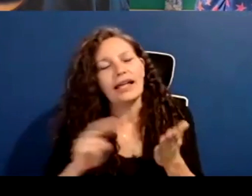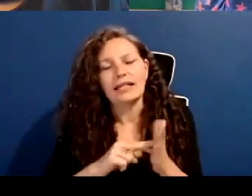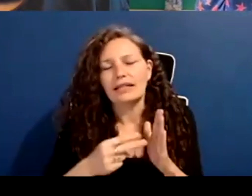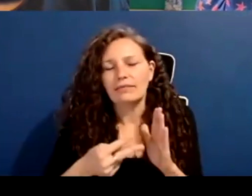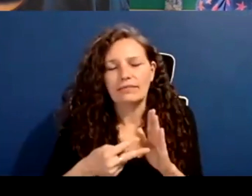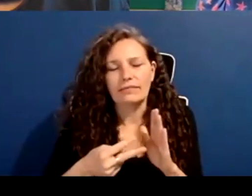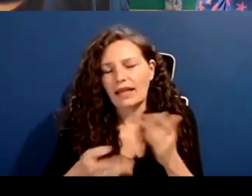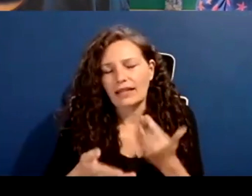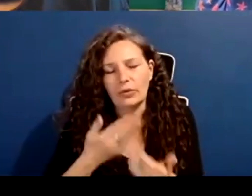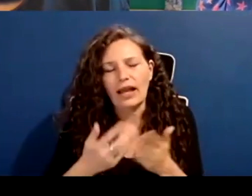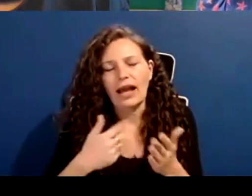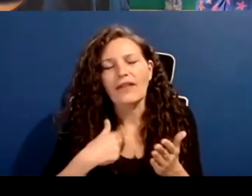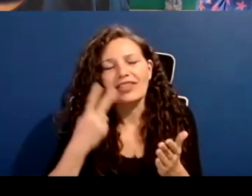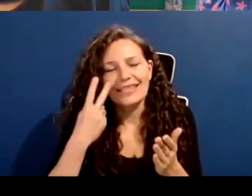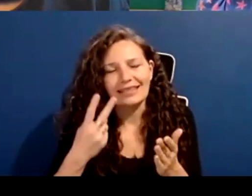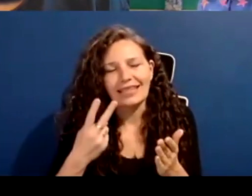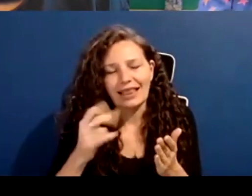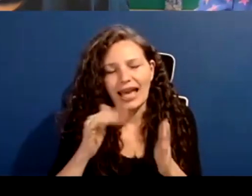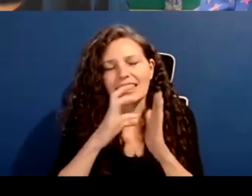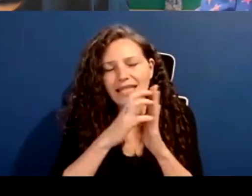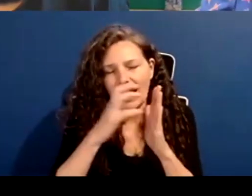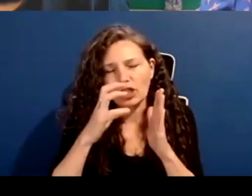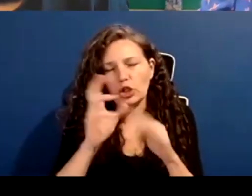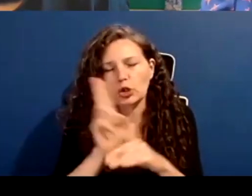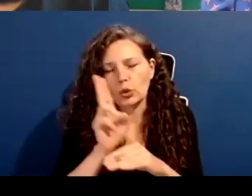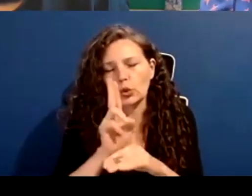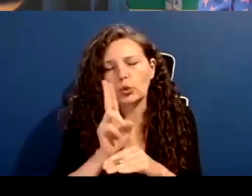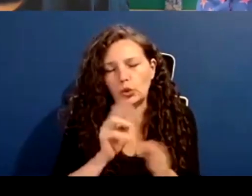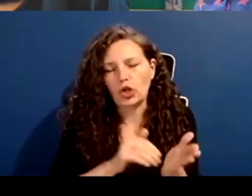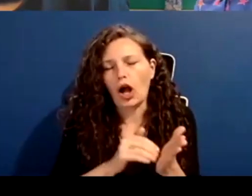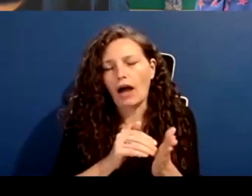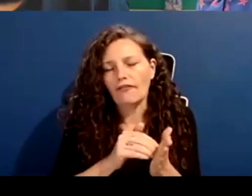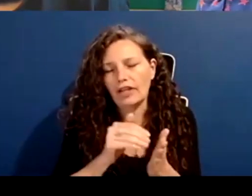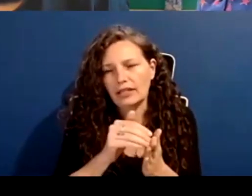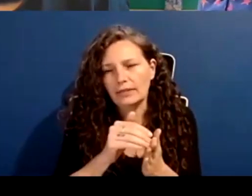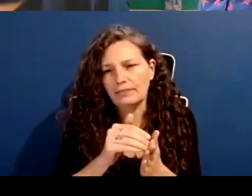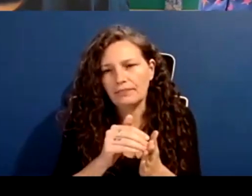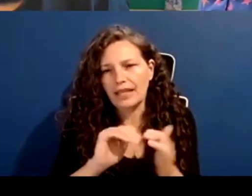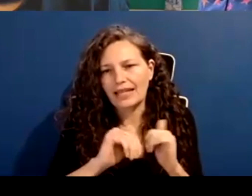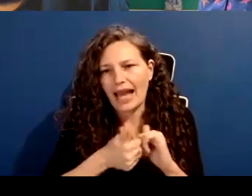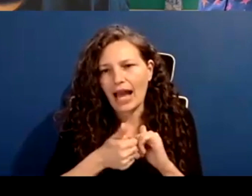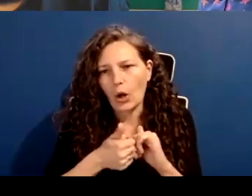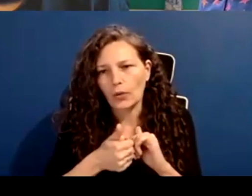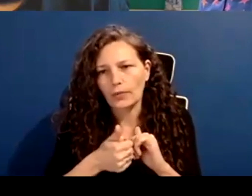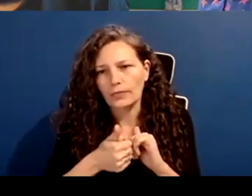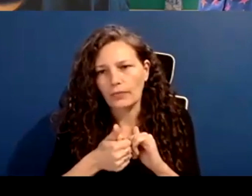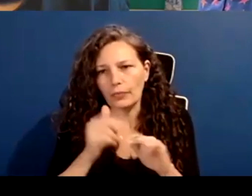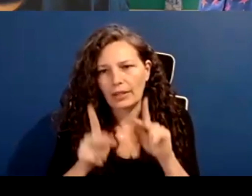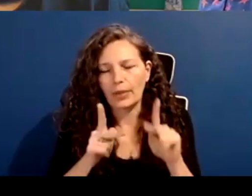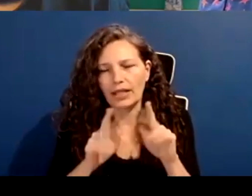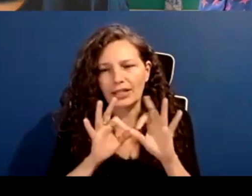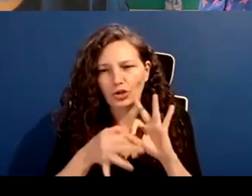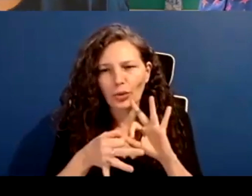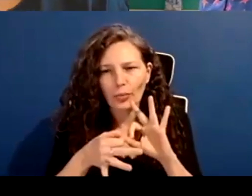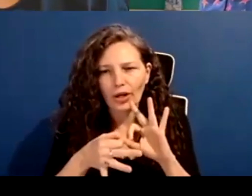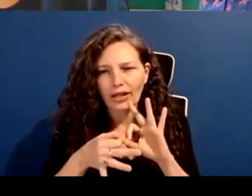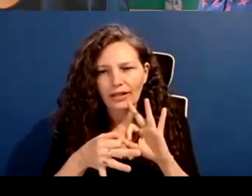sort of project those ideas in the way that it is interpreted when he's saying can,